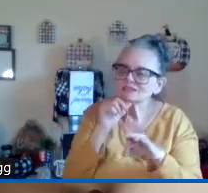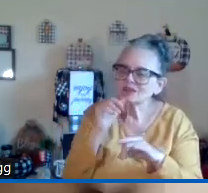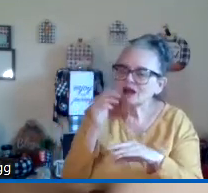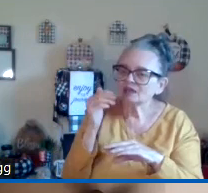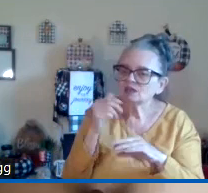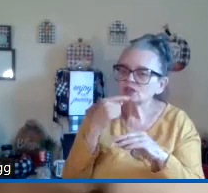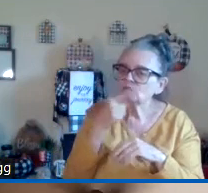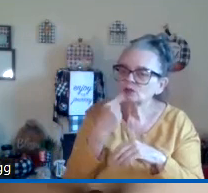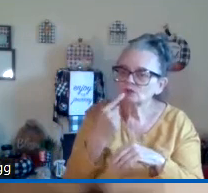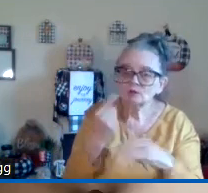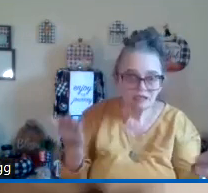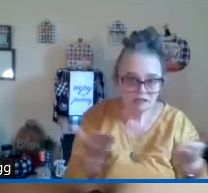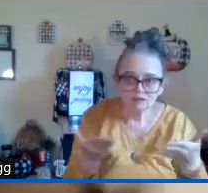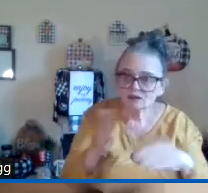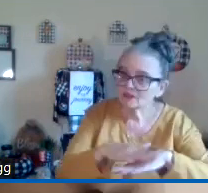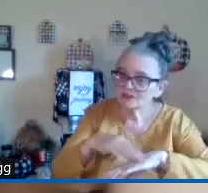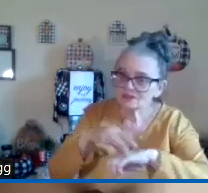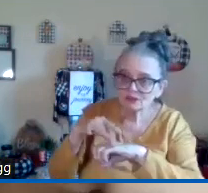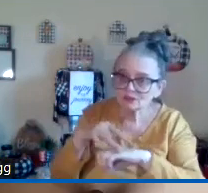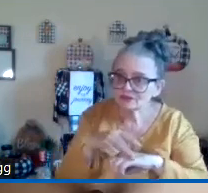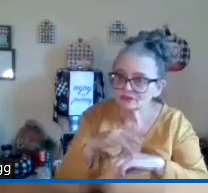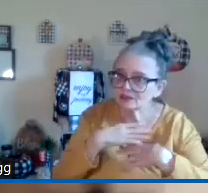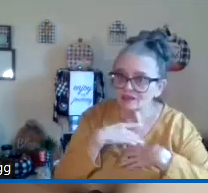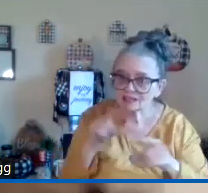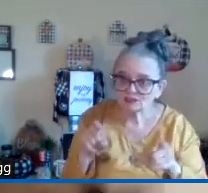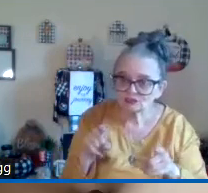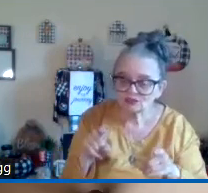everything belongs to the king in his kingdom.